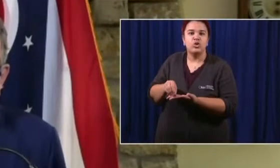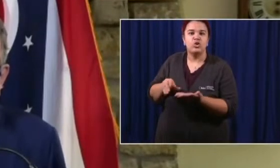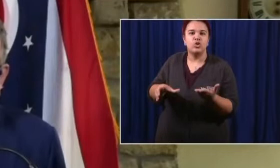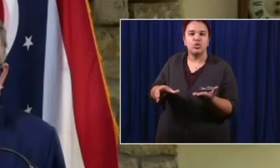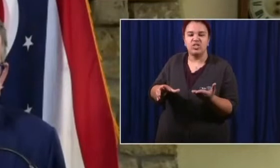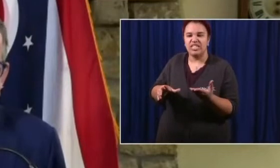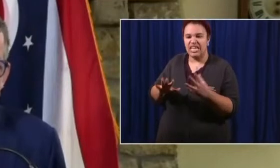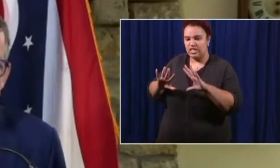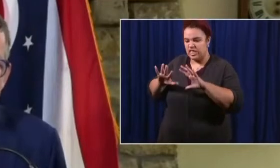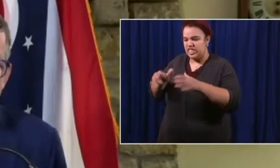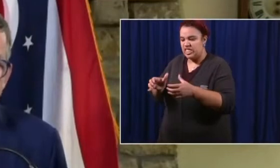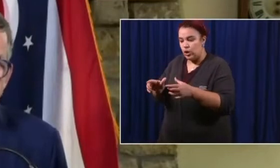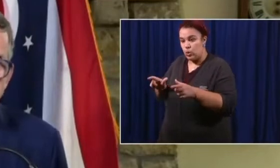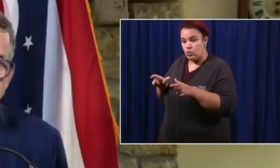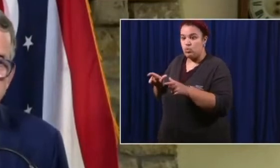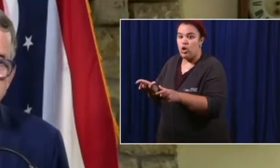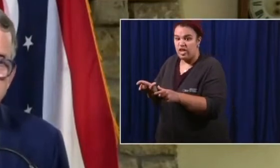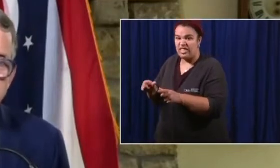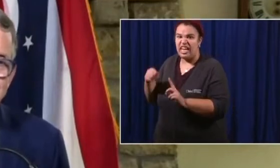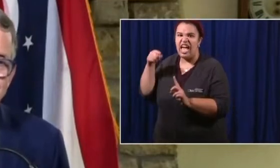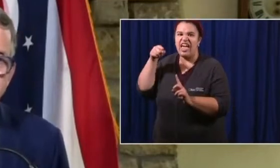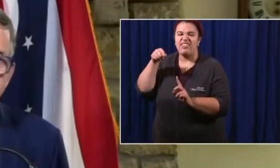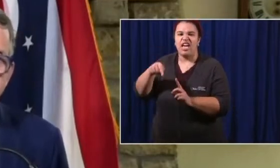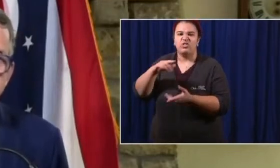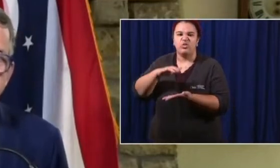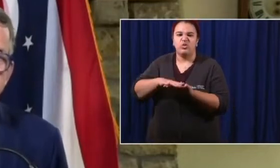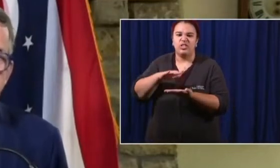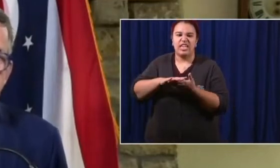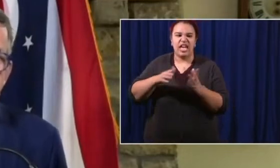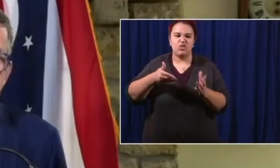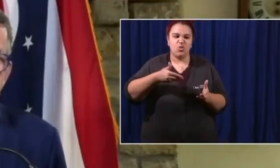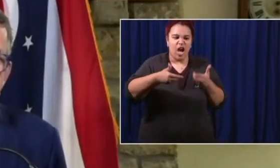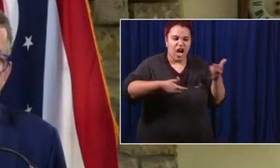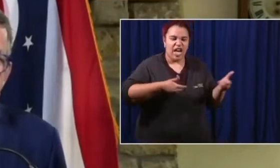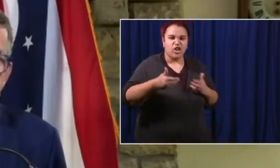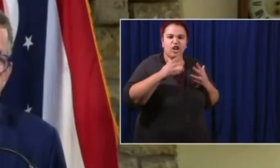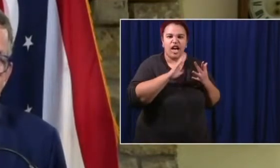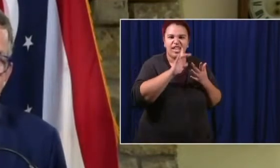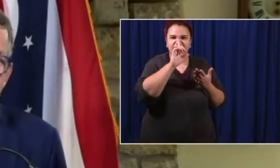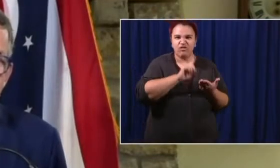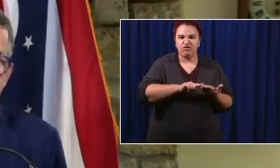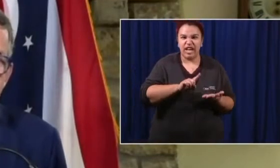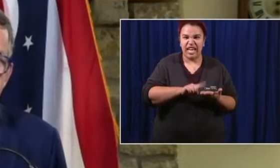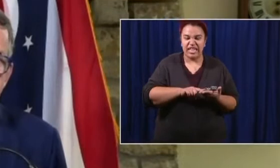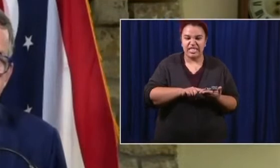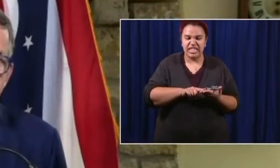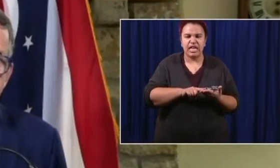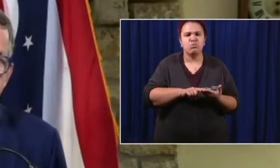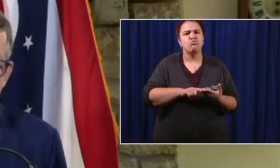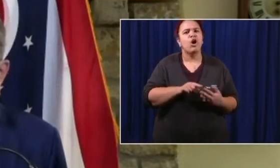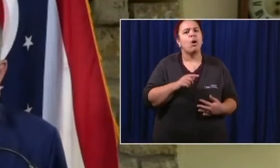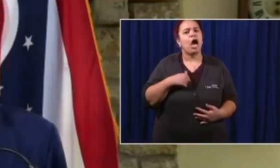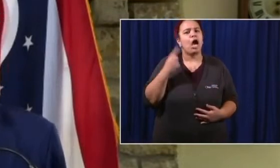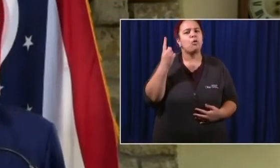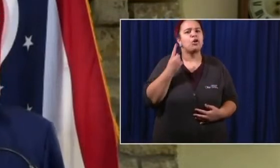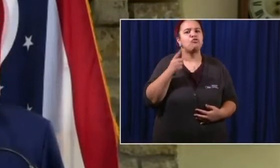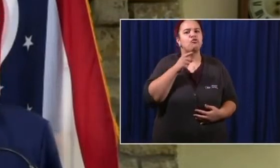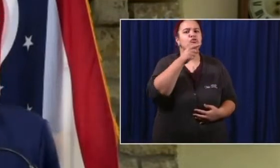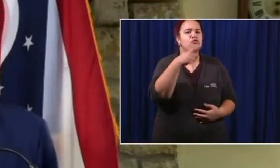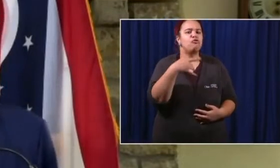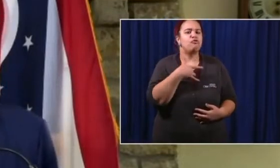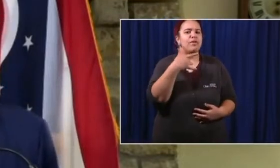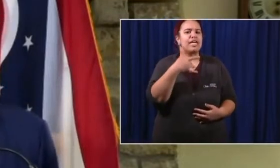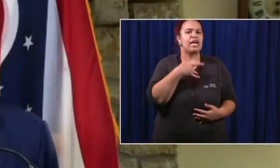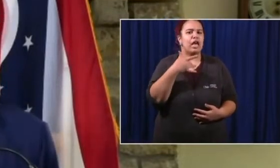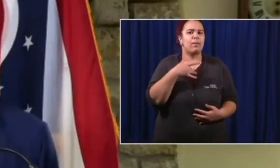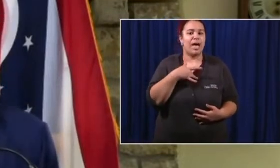own contact tracer for the district. I'm wondering if you have a comment on this idea of hiring a contact tracer and if you'd